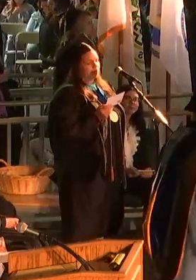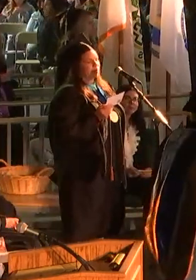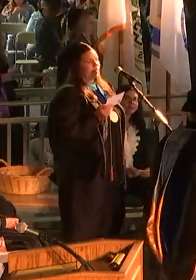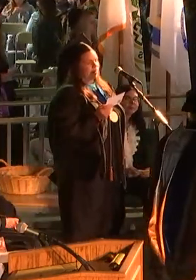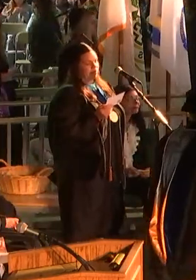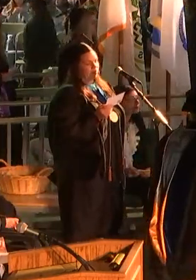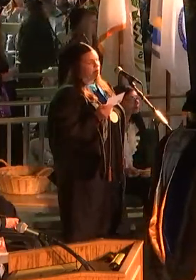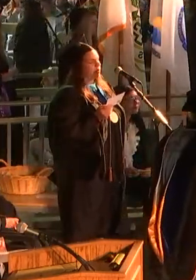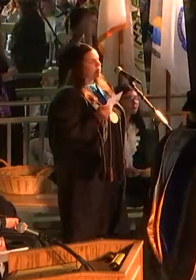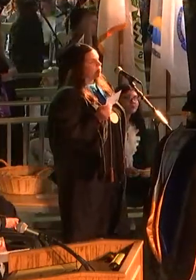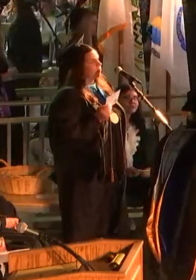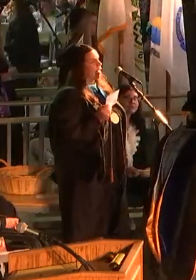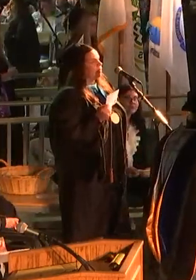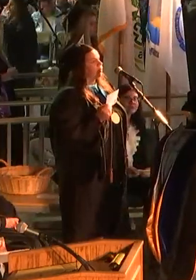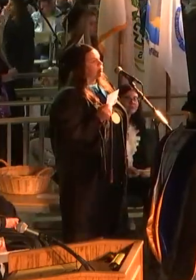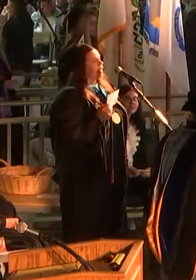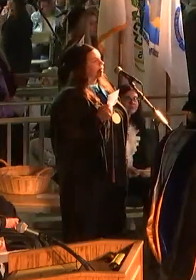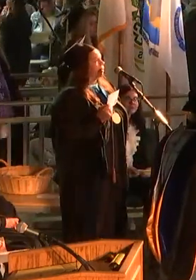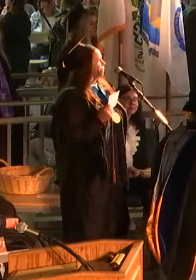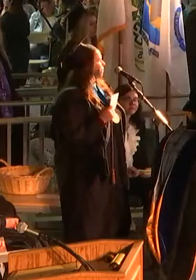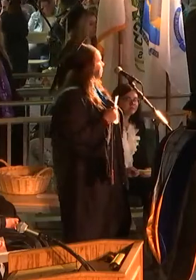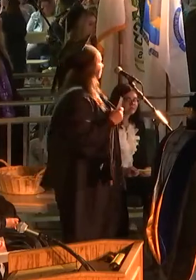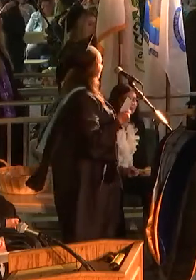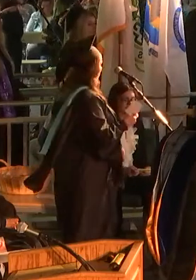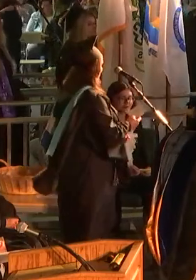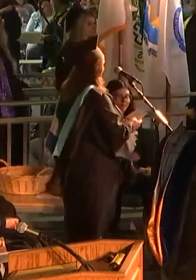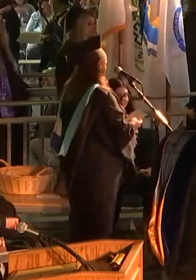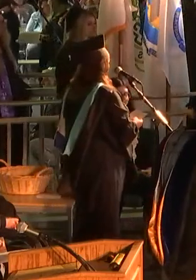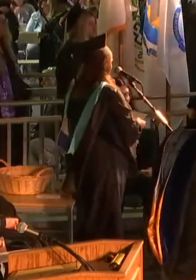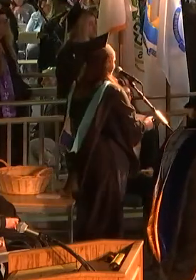Victoria Lee Joseph Magna Cum Laude.